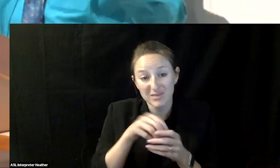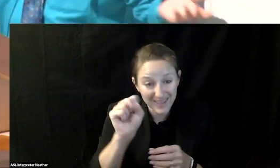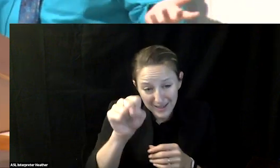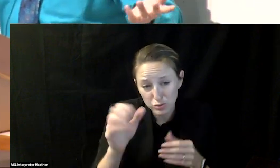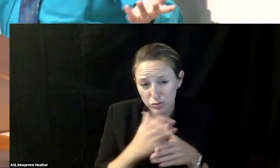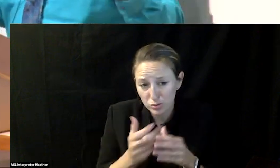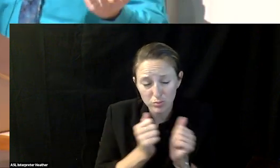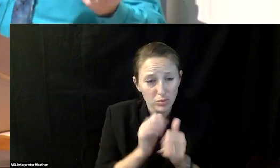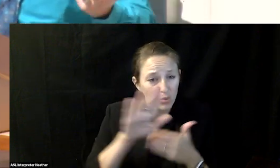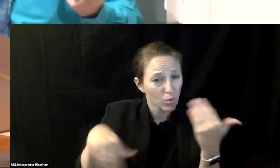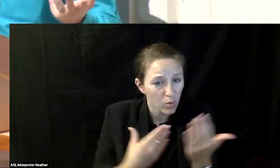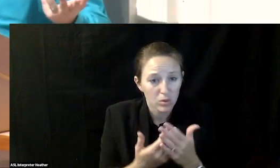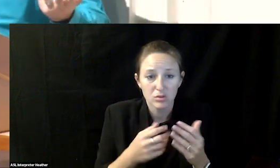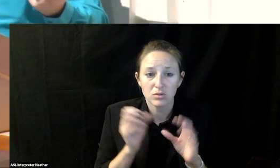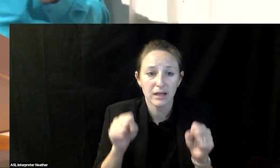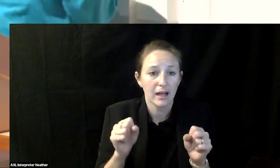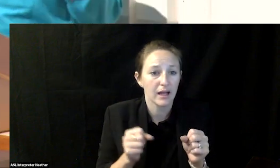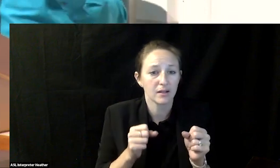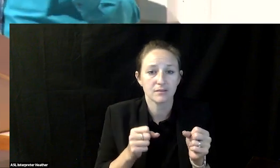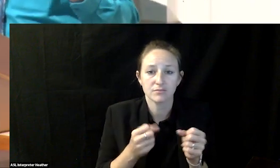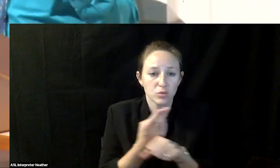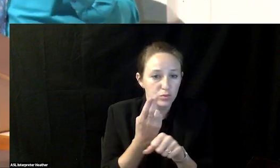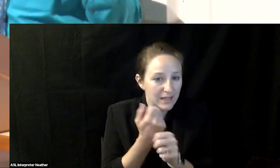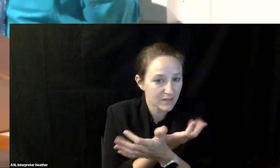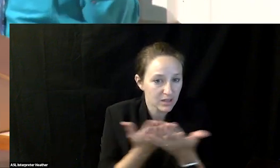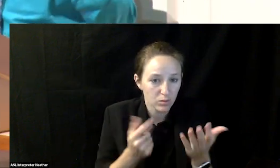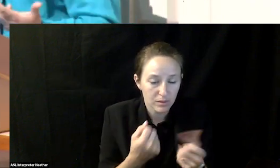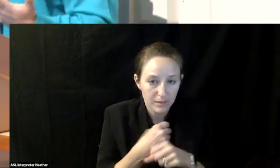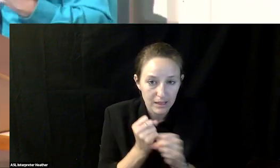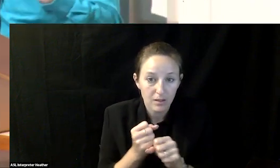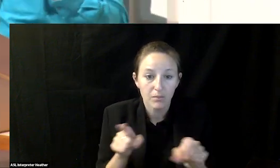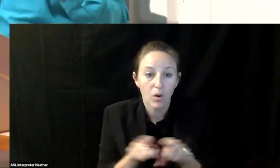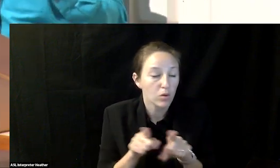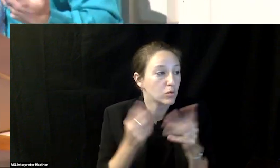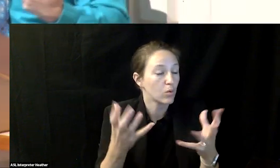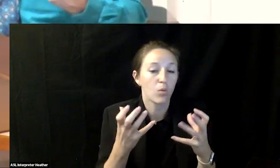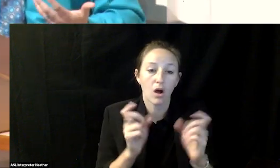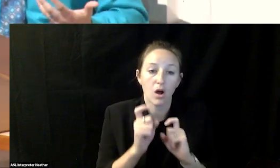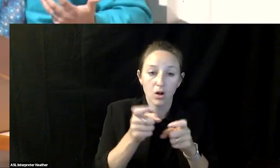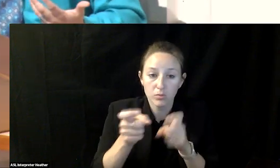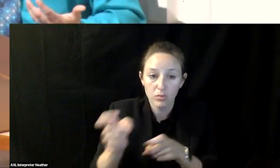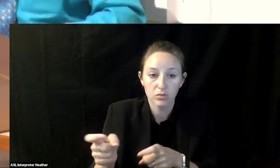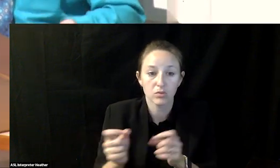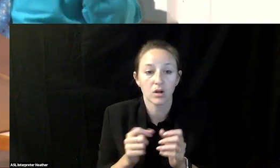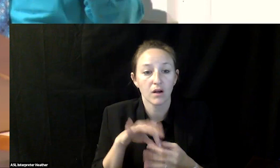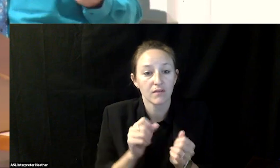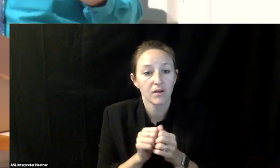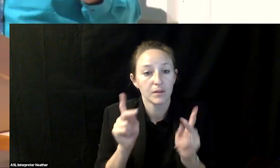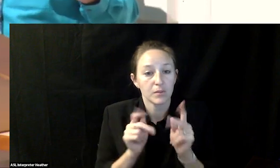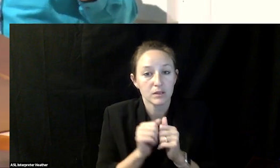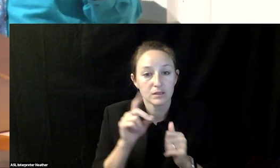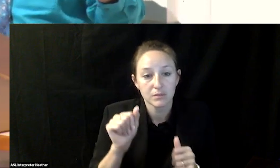can consume all the awesome stuff that's produced, but because we also want the contributions of people with disabilities.